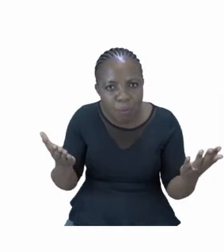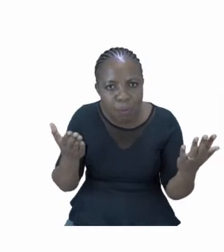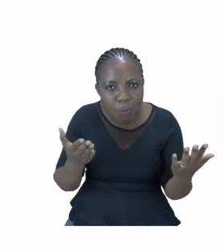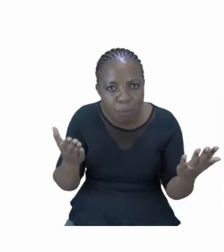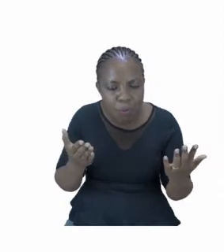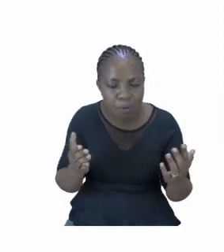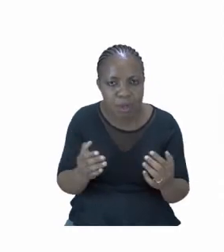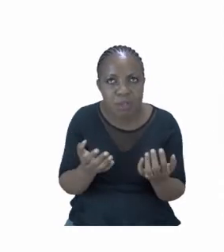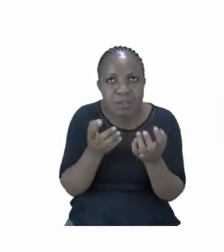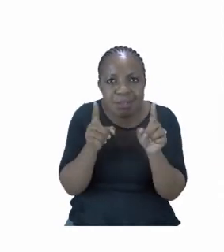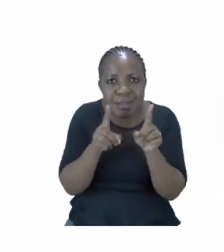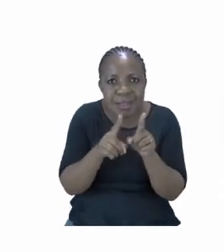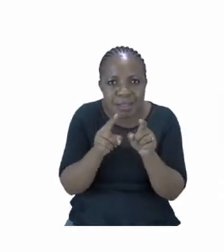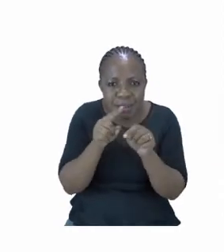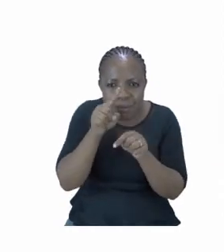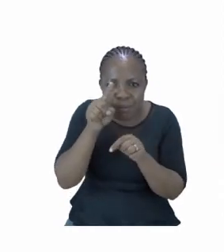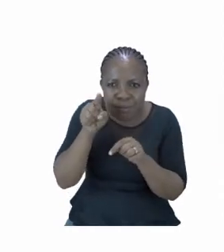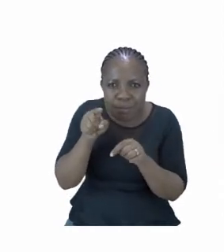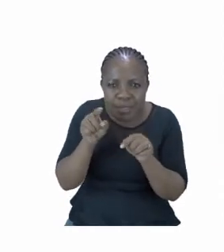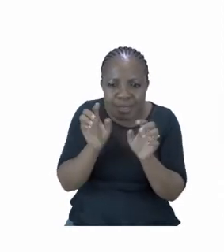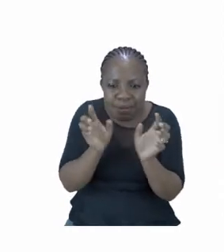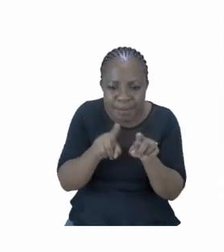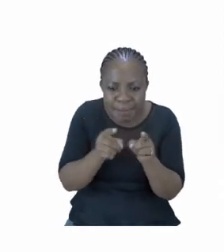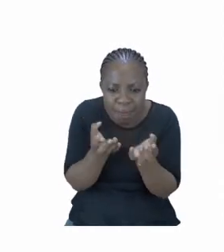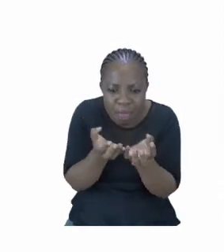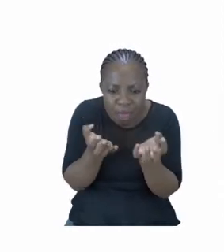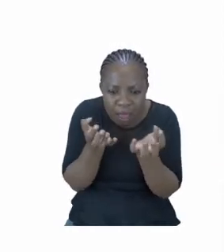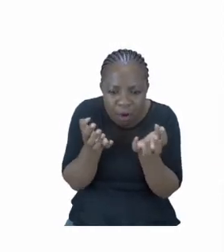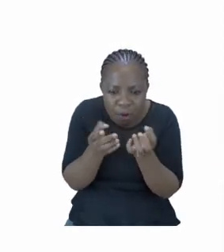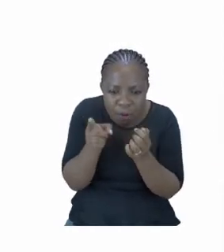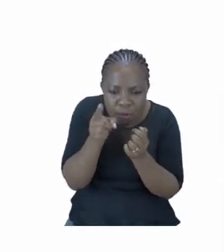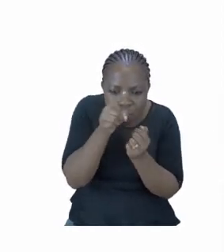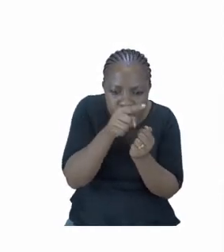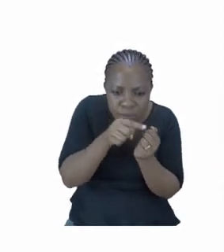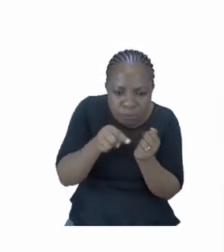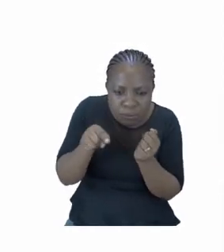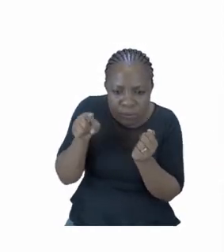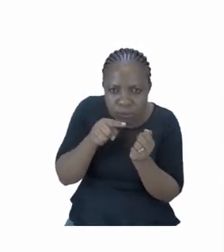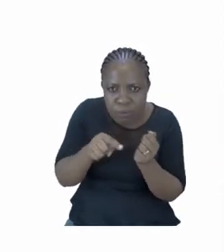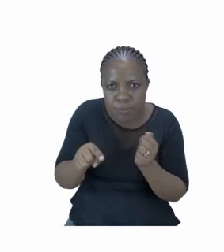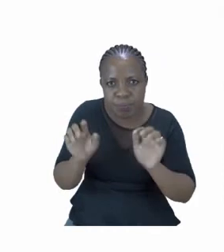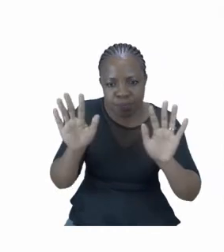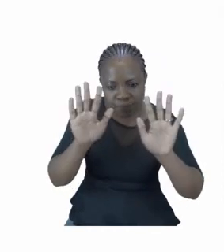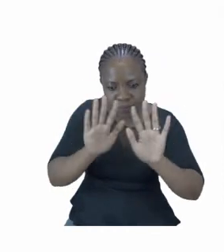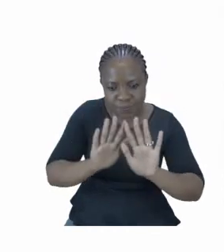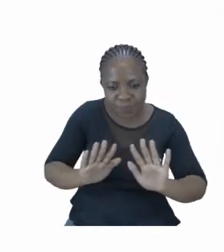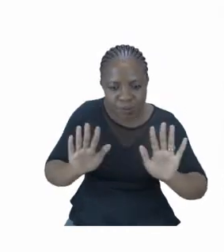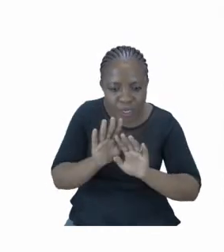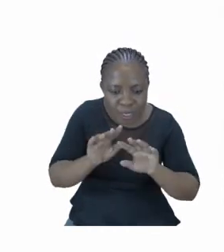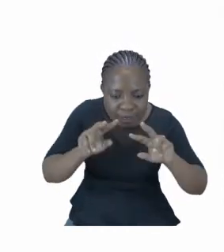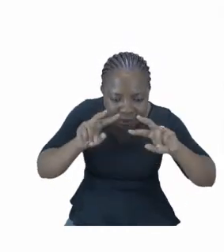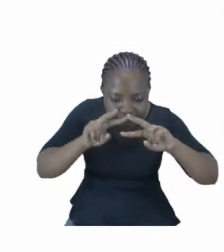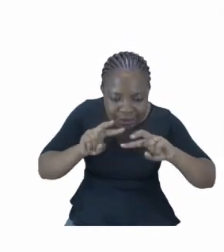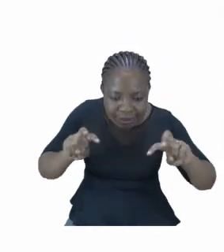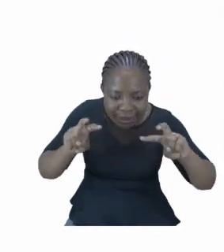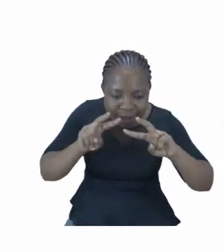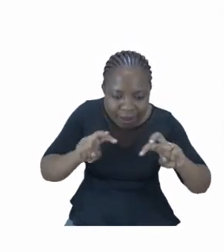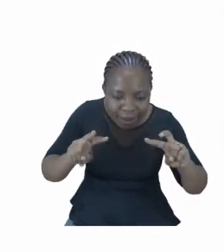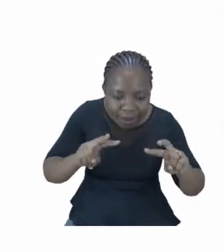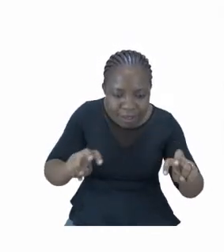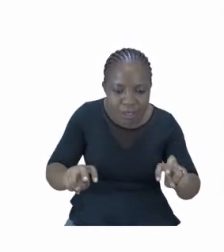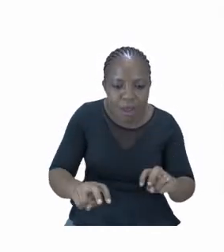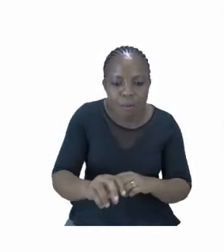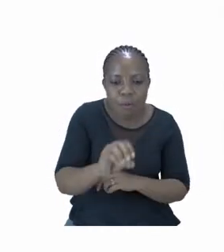can. And there are even some words we did last week there. But you are going to find the